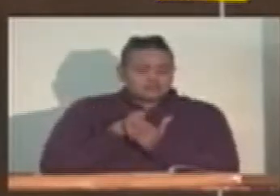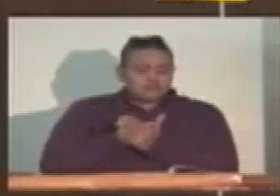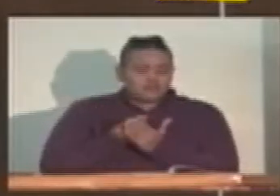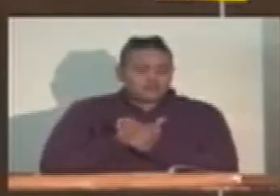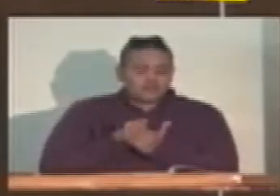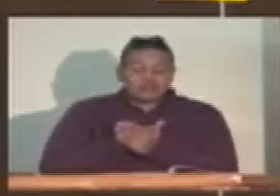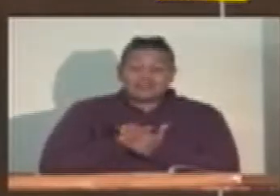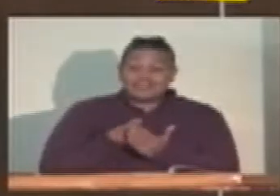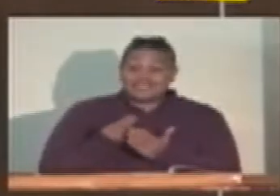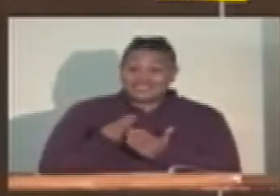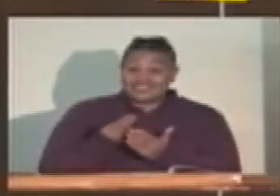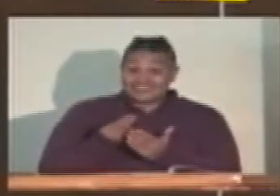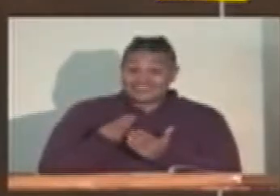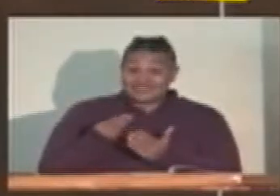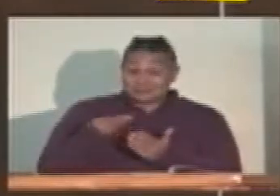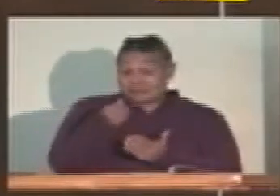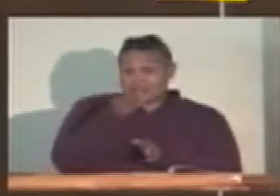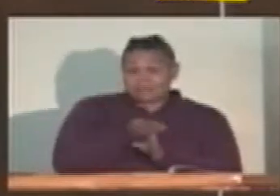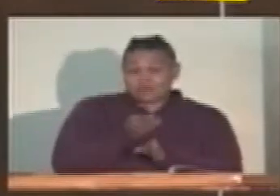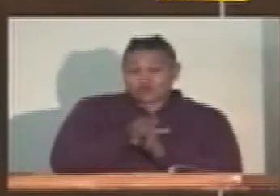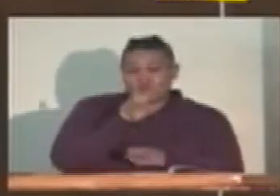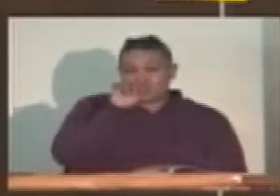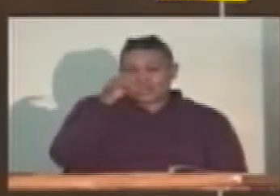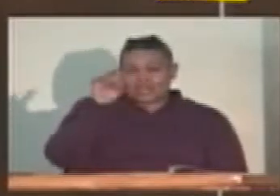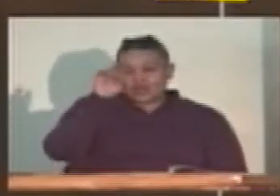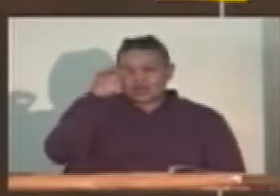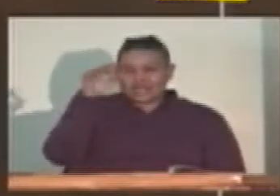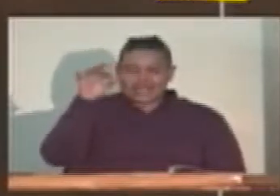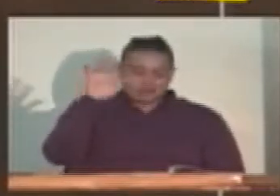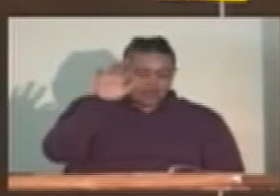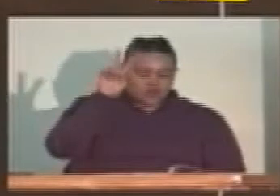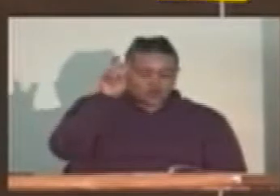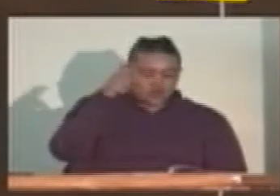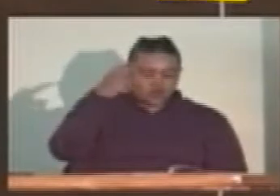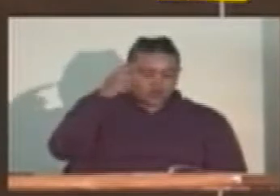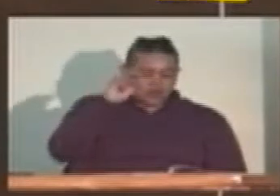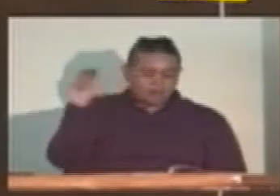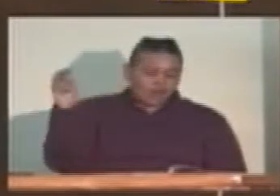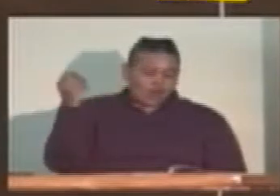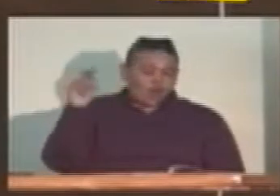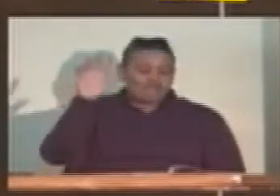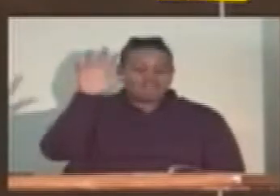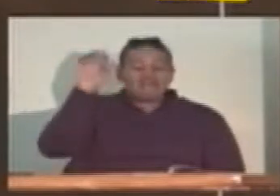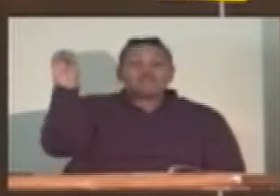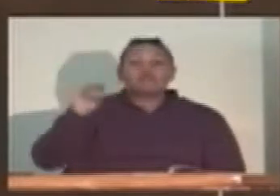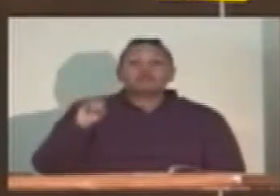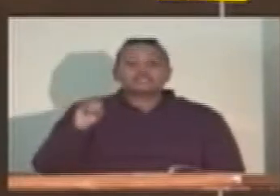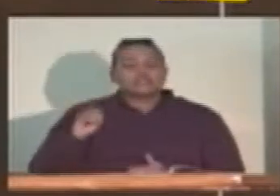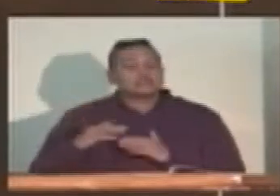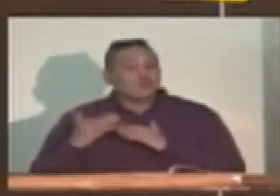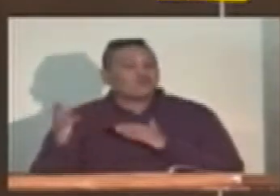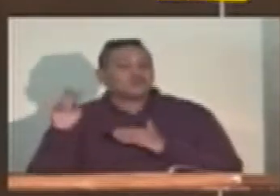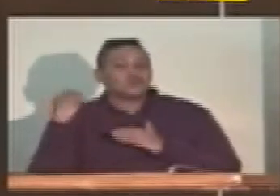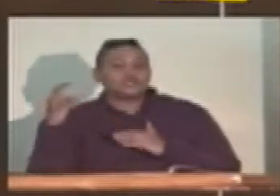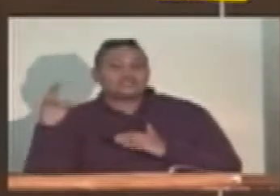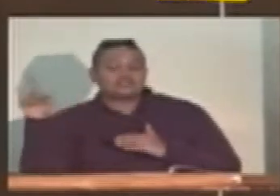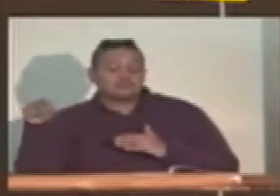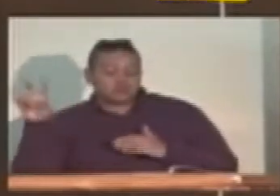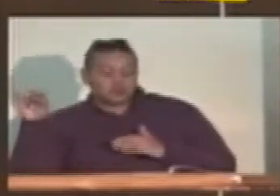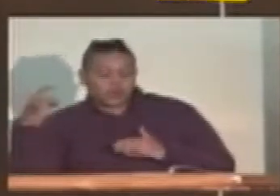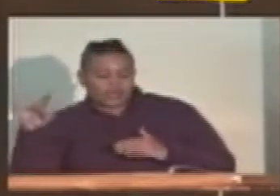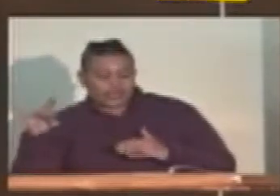in 2018-19 by some $221 million, or 5% over